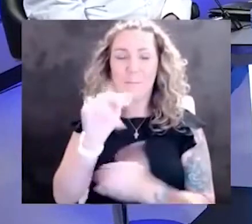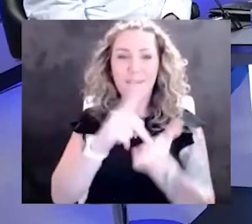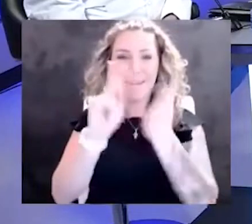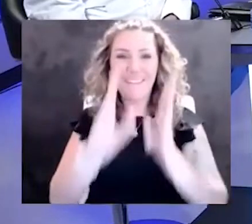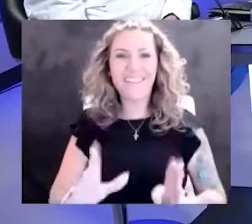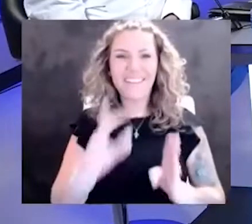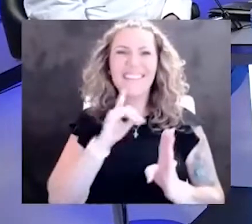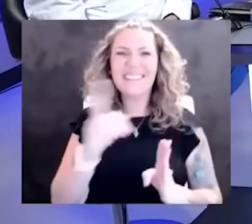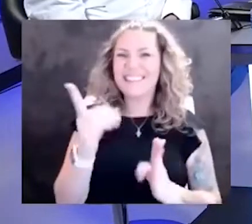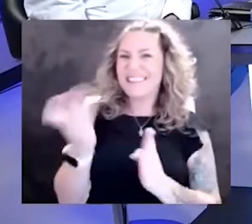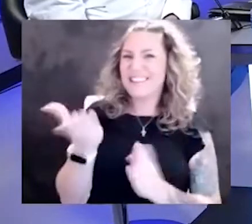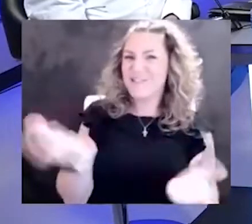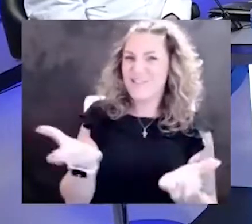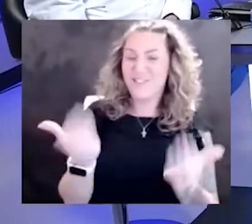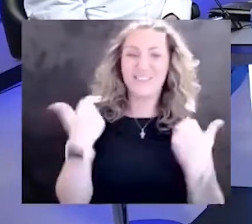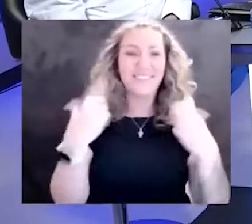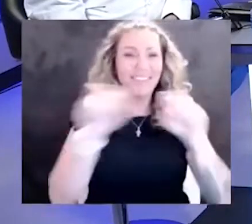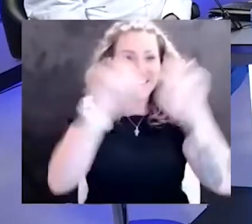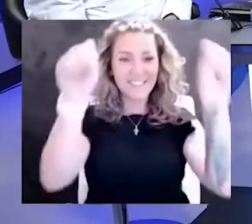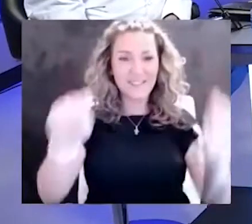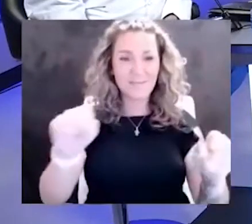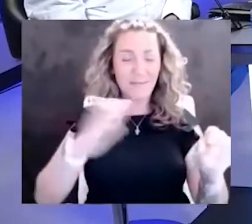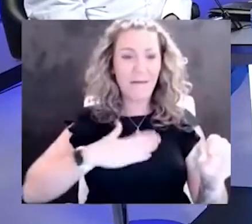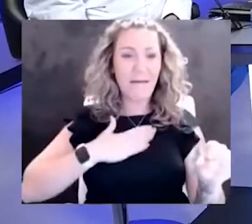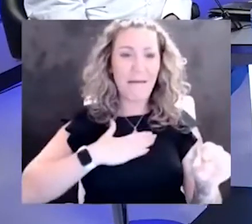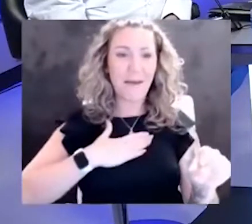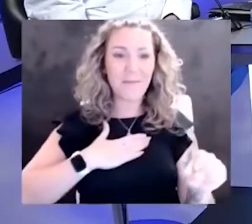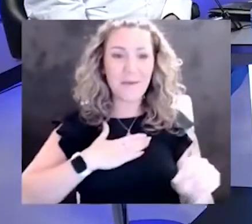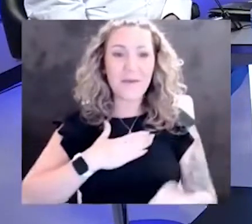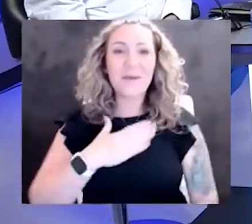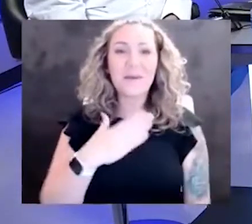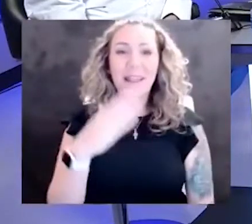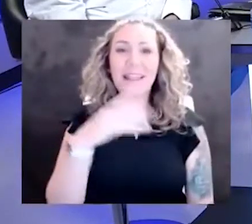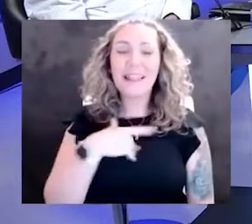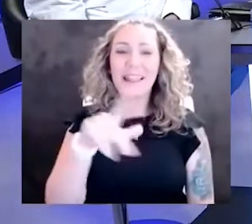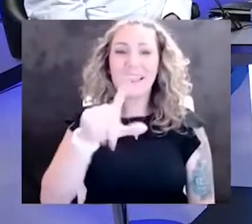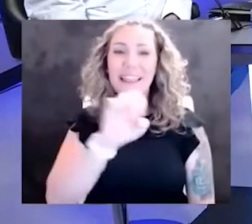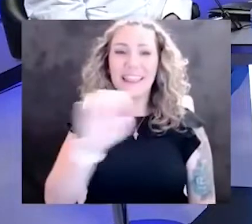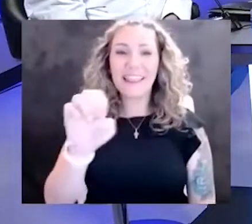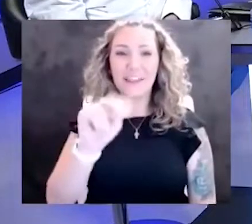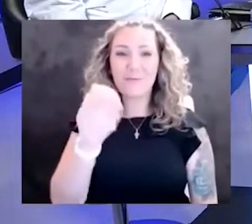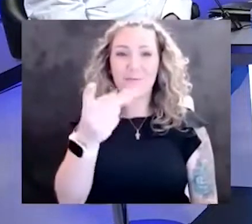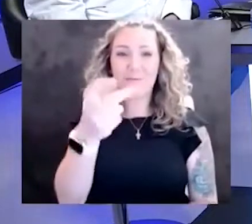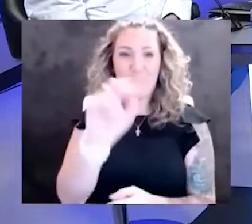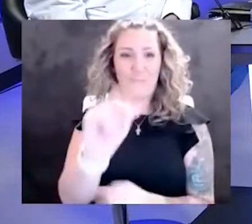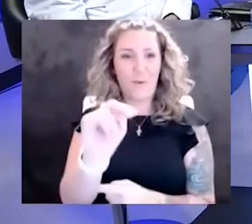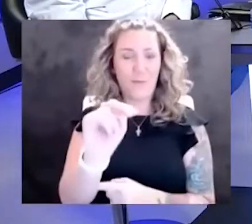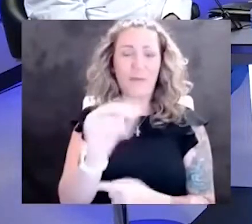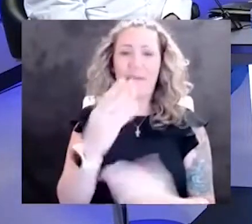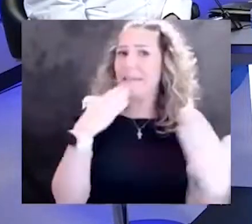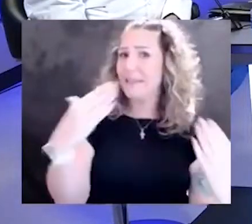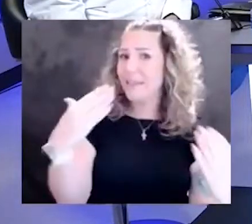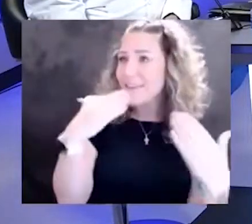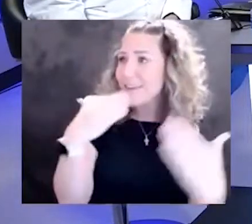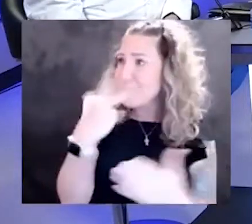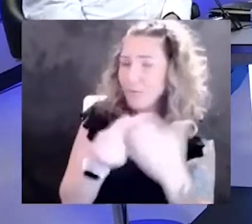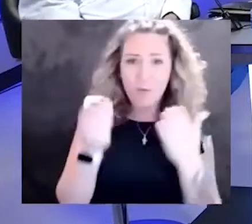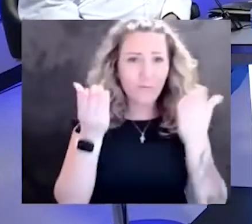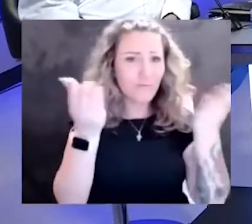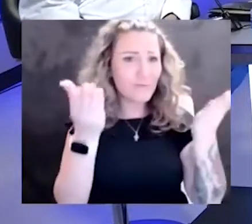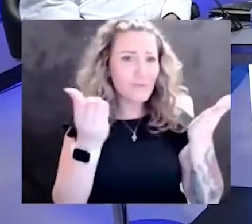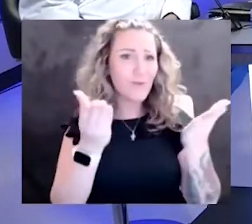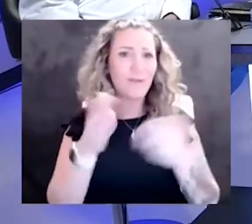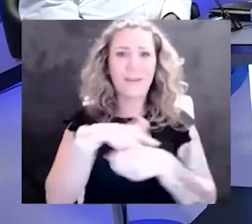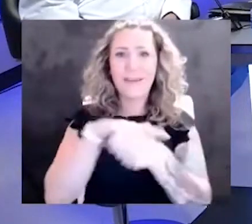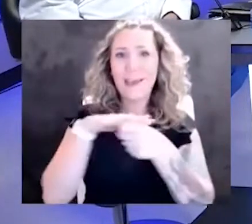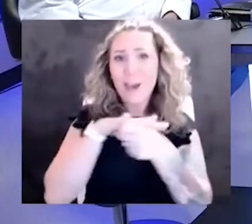are always delighted to have back with Lee Norman. And just to say to you both, thank you all for your service to our area, to our state, to our country.